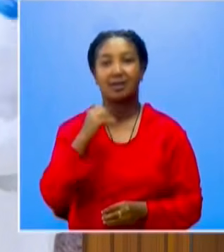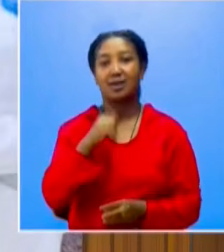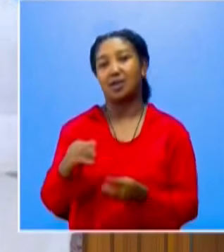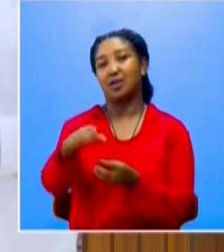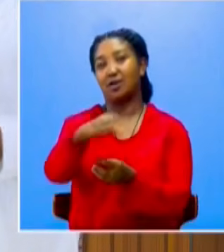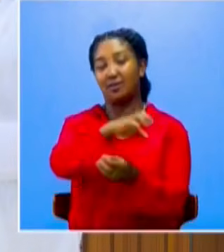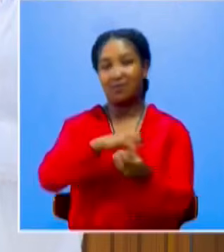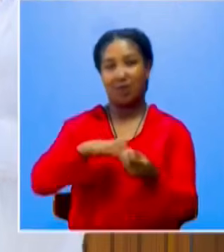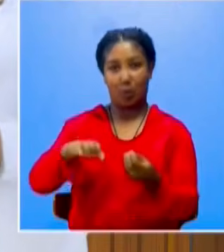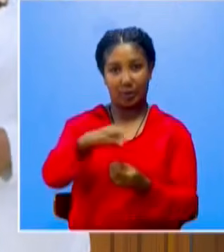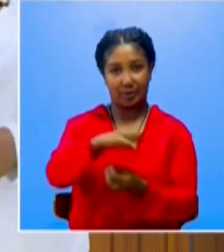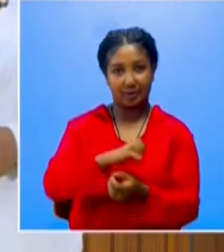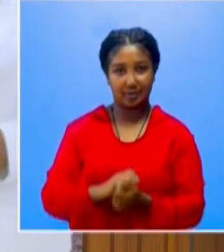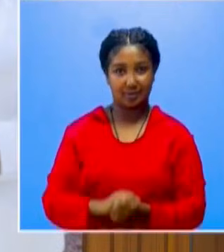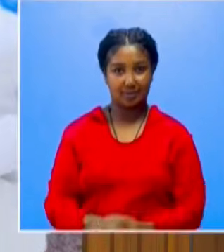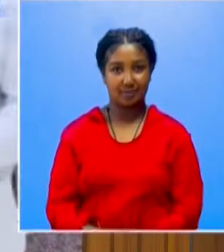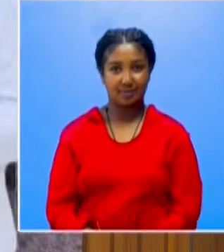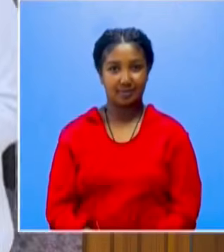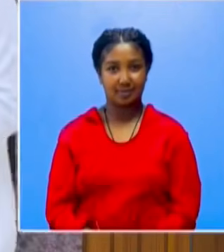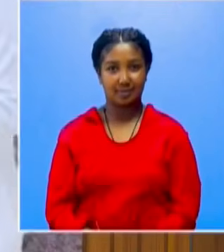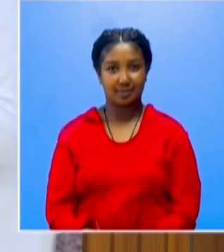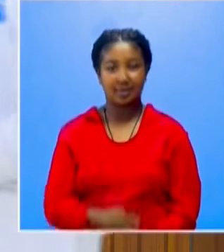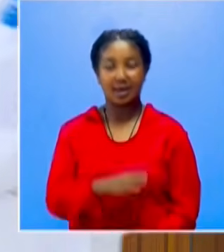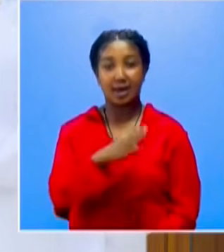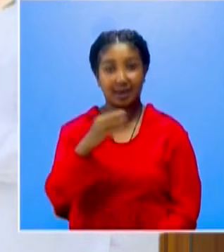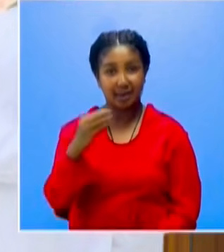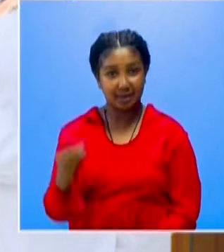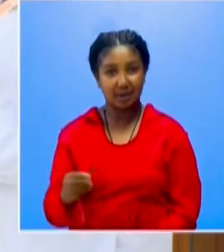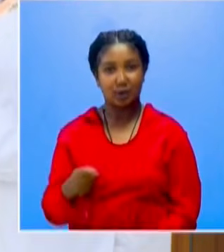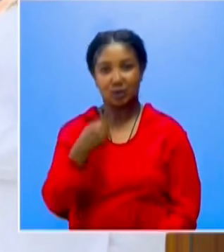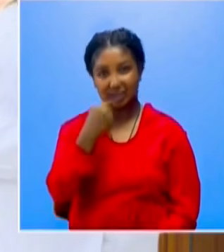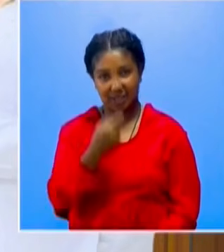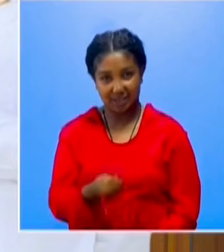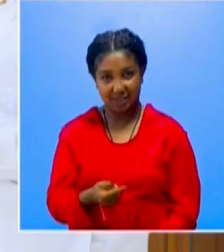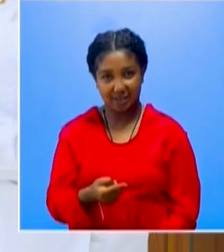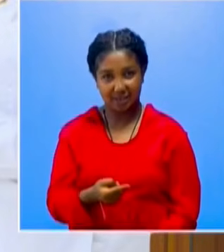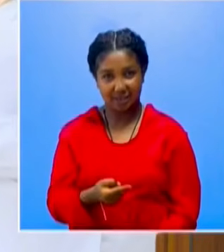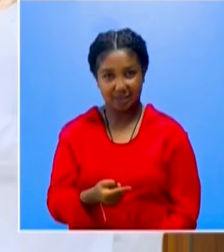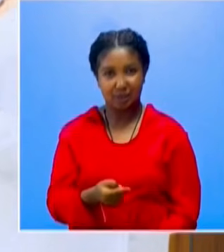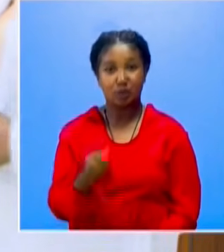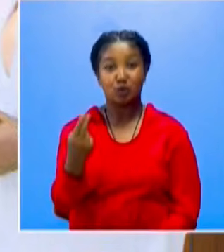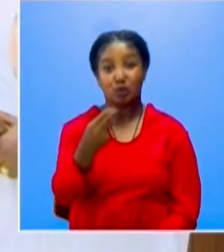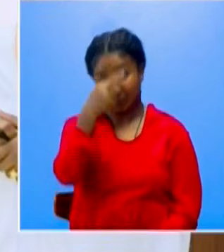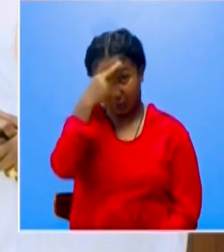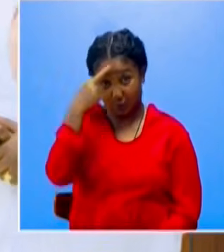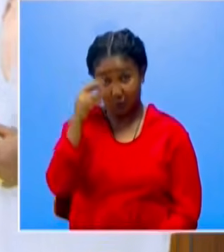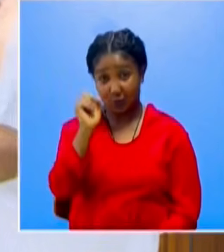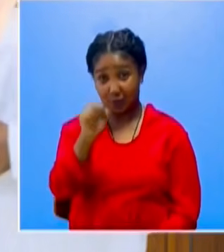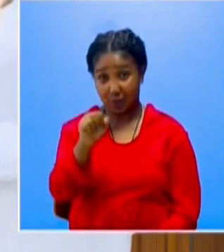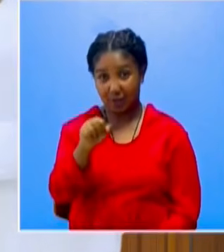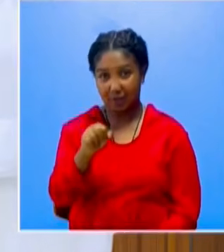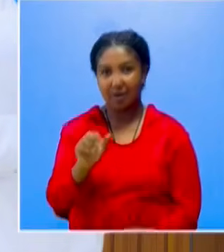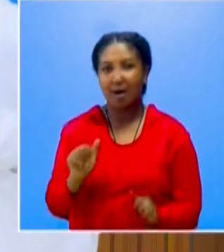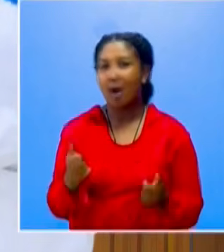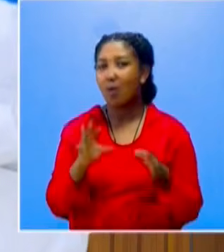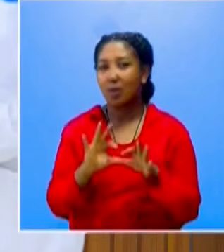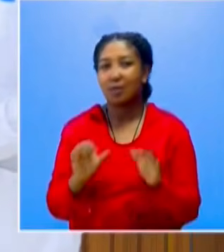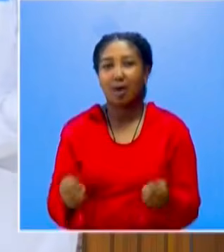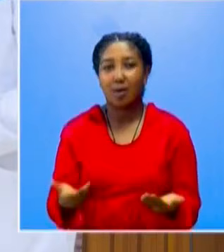dirty environment. And I said that use because. How do you